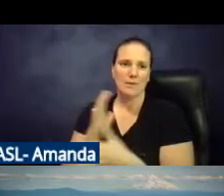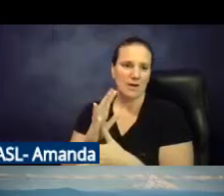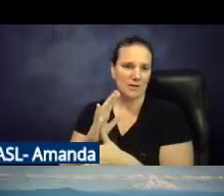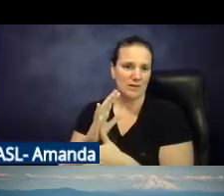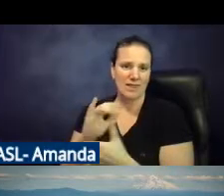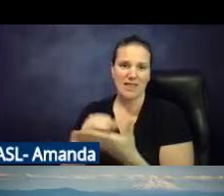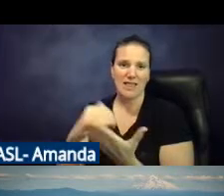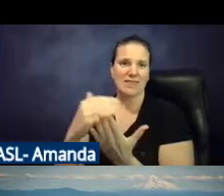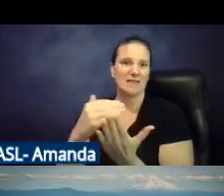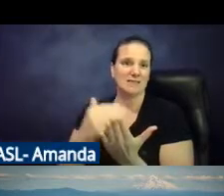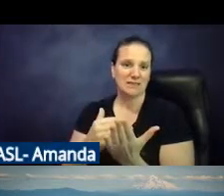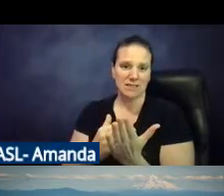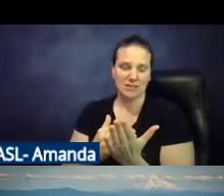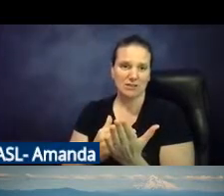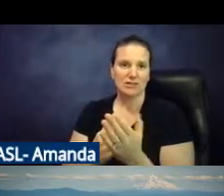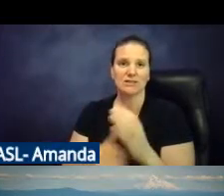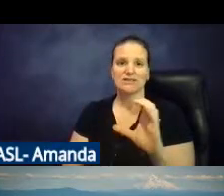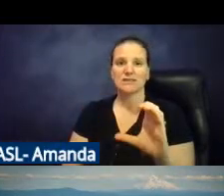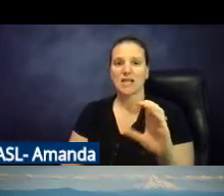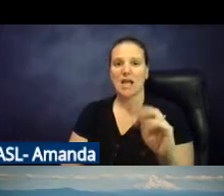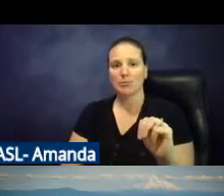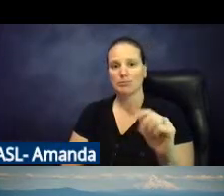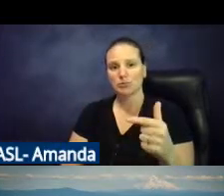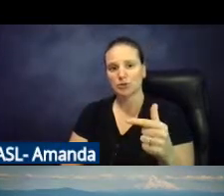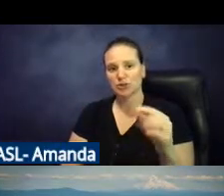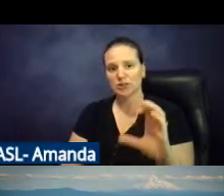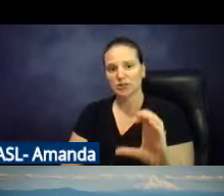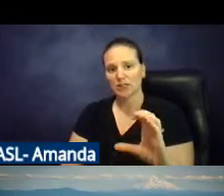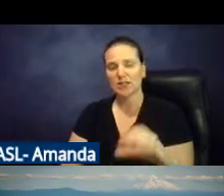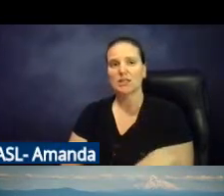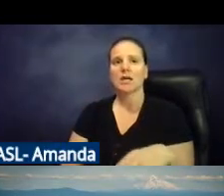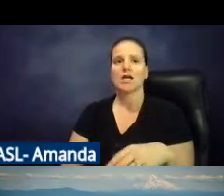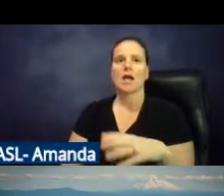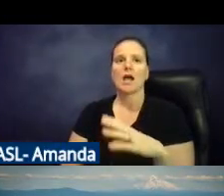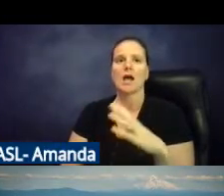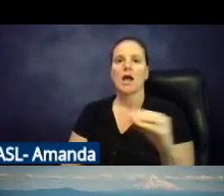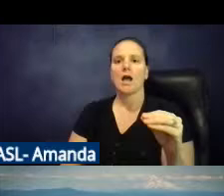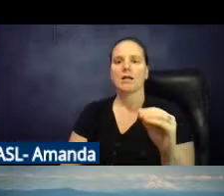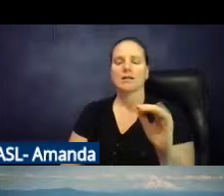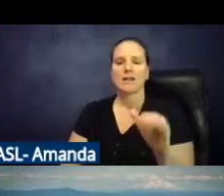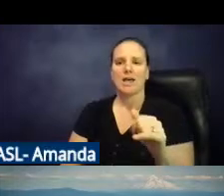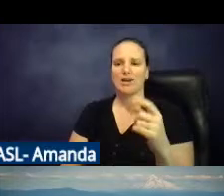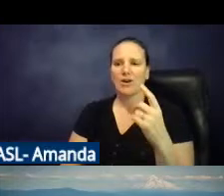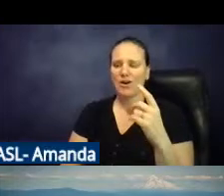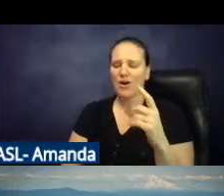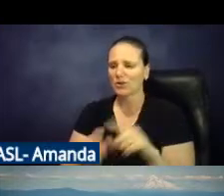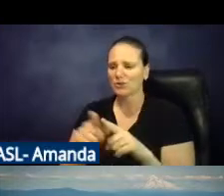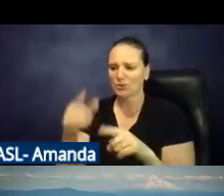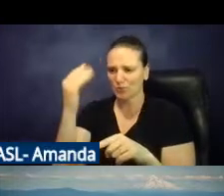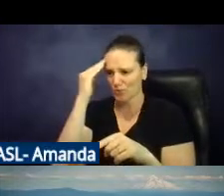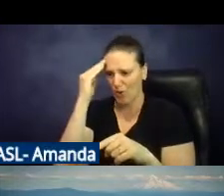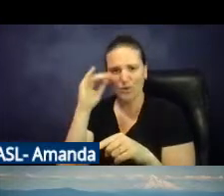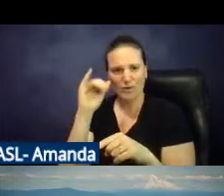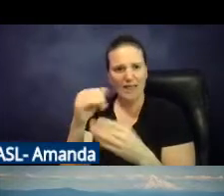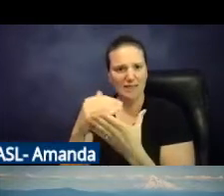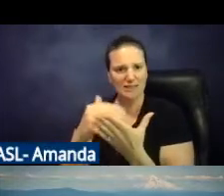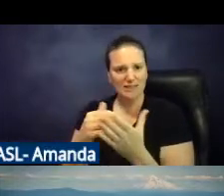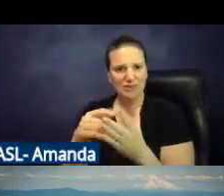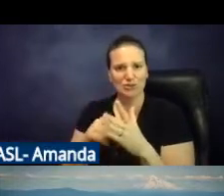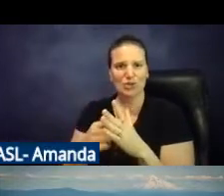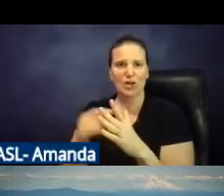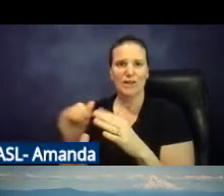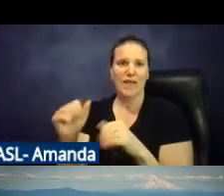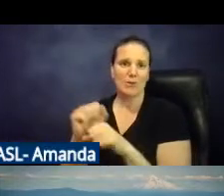listed CMGC and that do fall in the transit, as you noted, are listed as starting that work